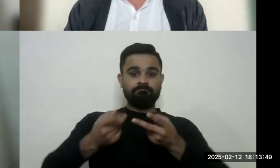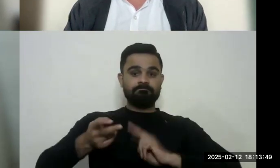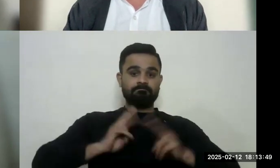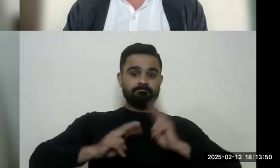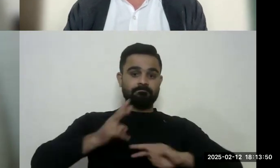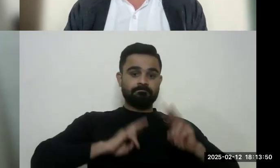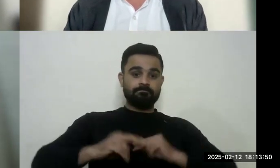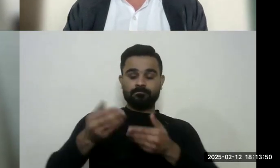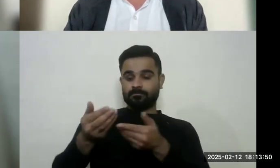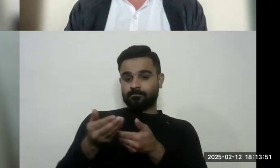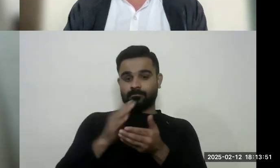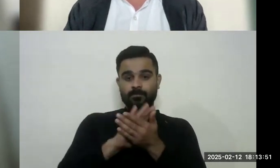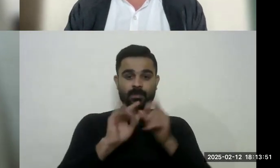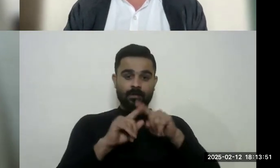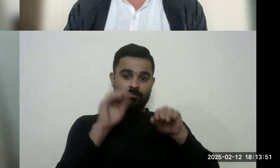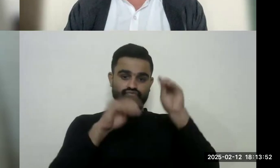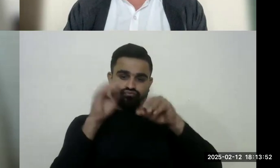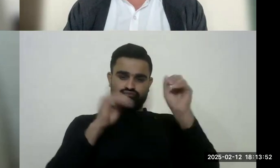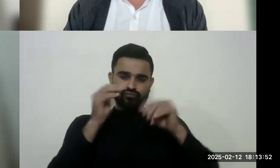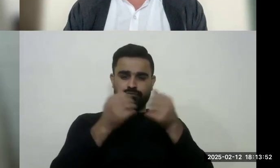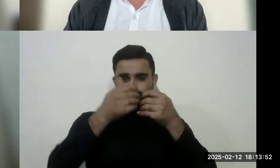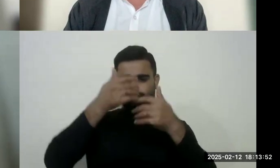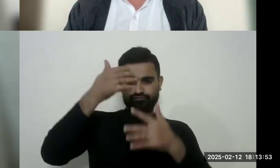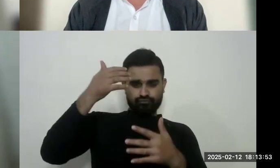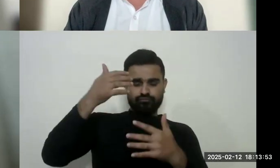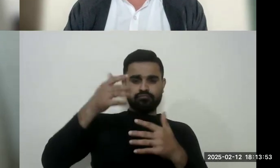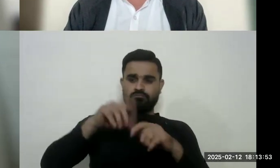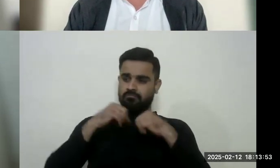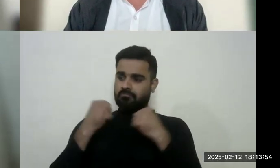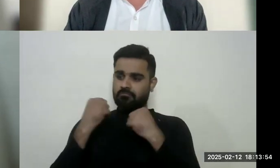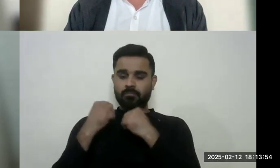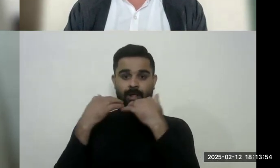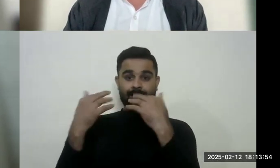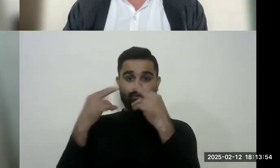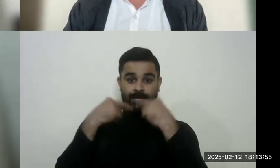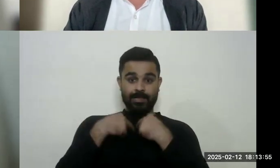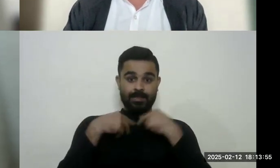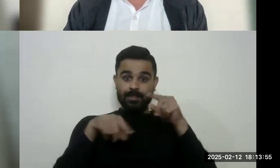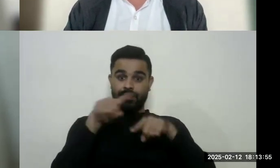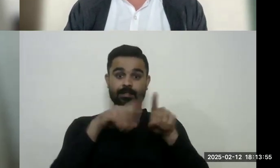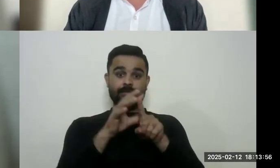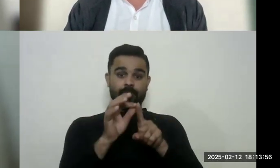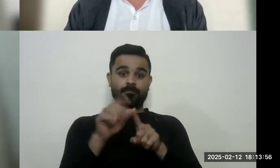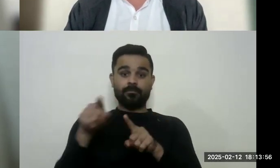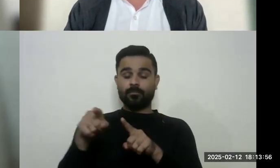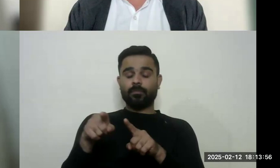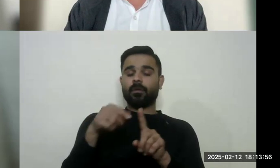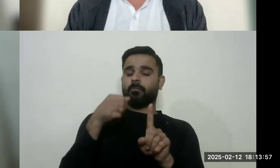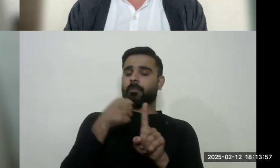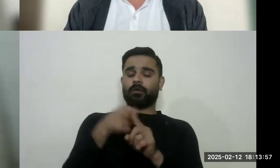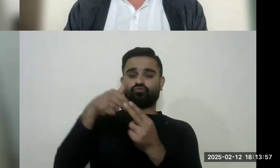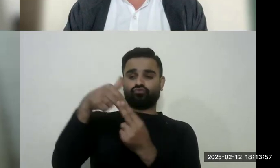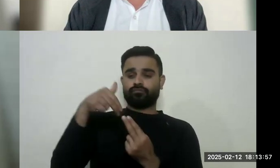have been receiving in the chat so far from our very proactive audience here. And they have, in fact, been telling